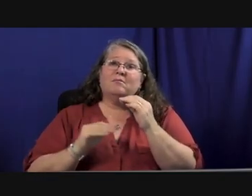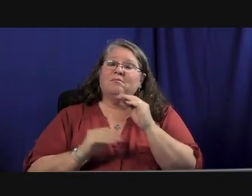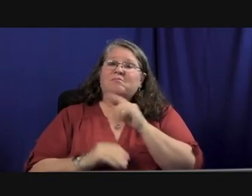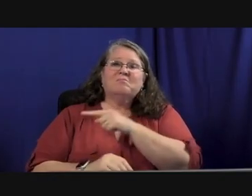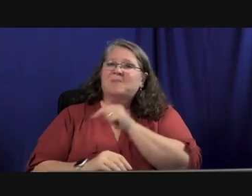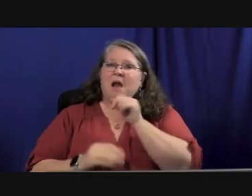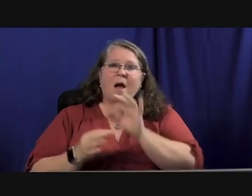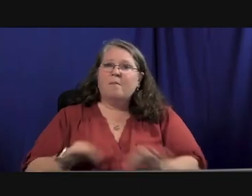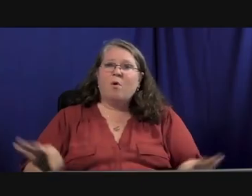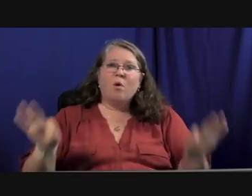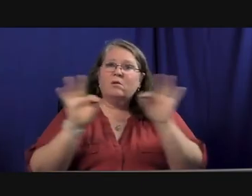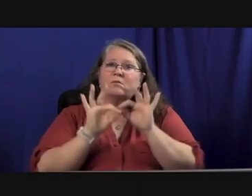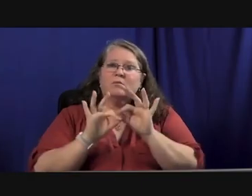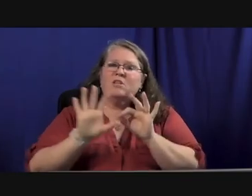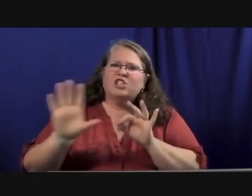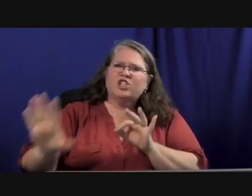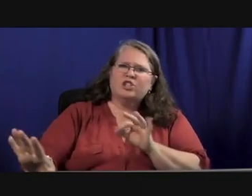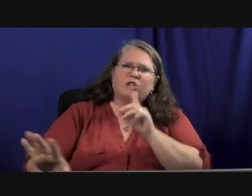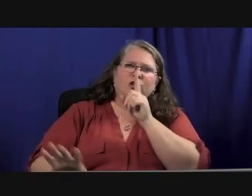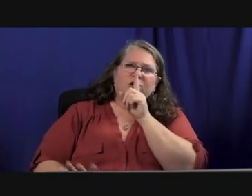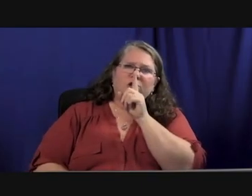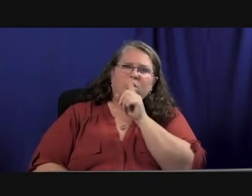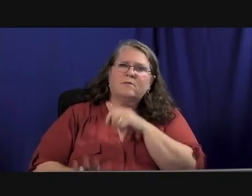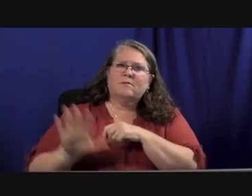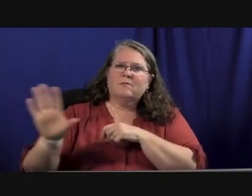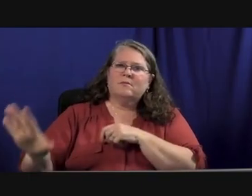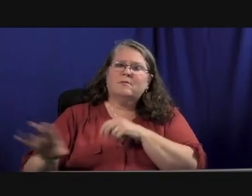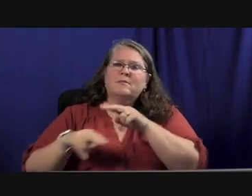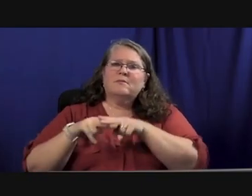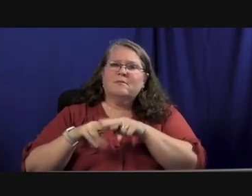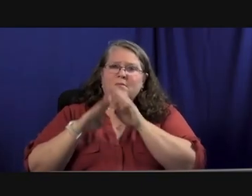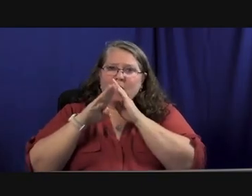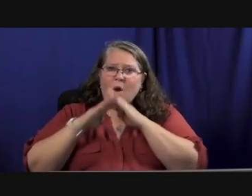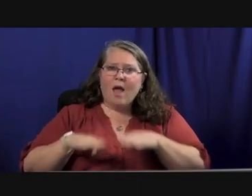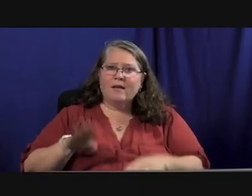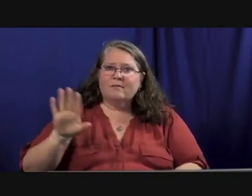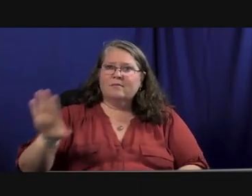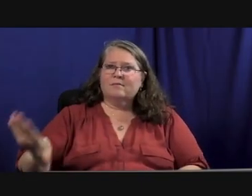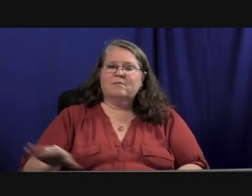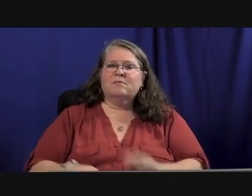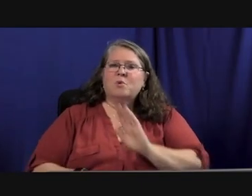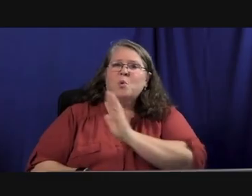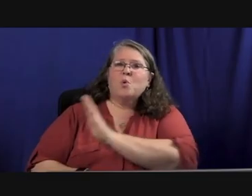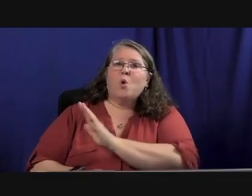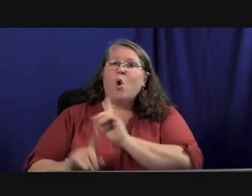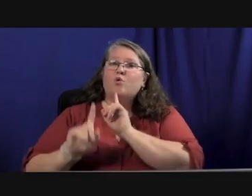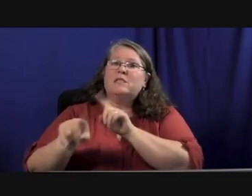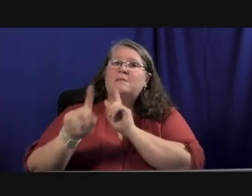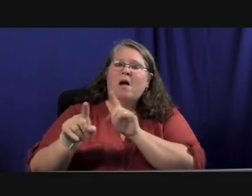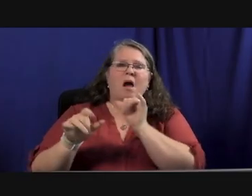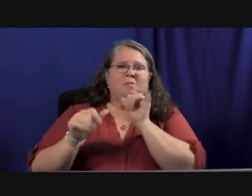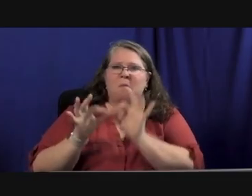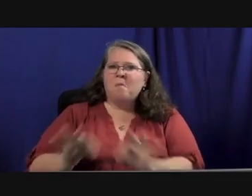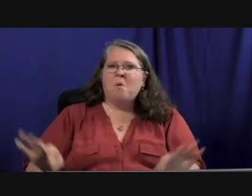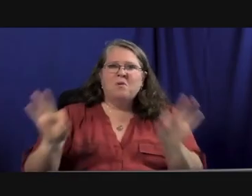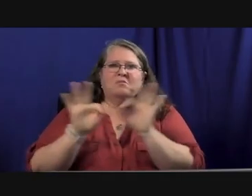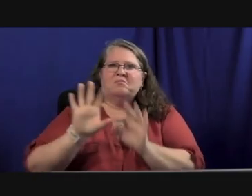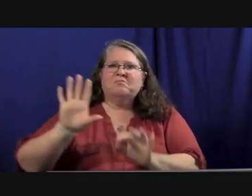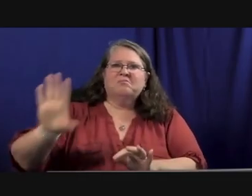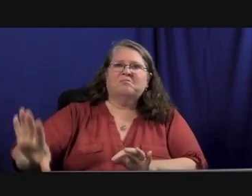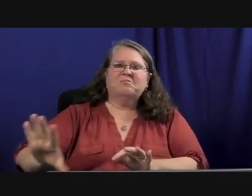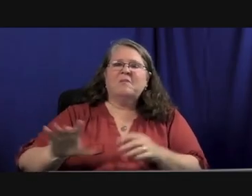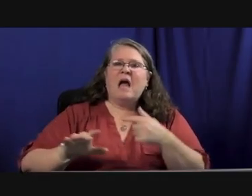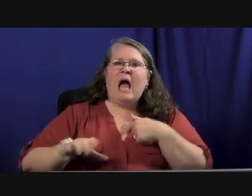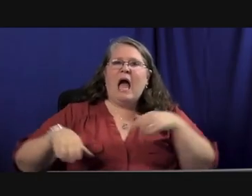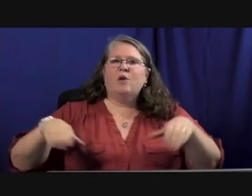taught that they're not important. Sit down, be quiet. Your responses